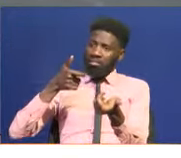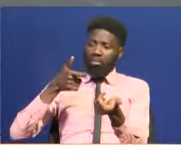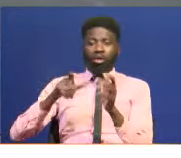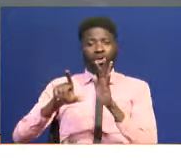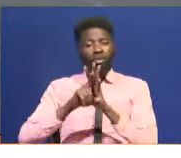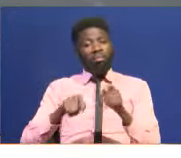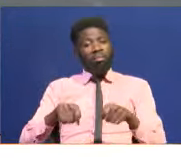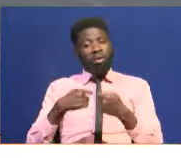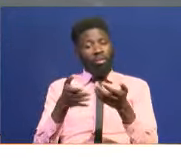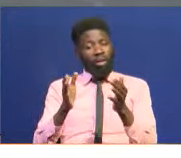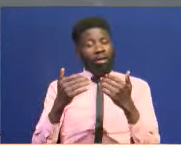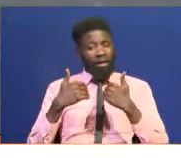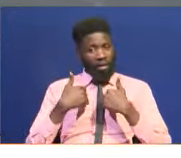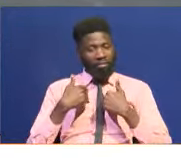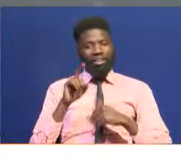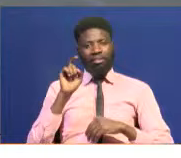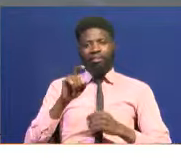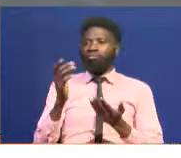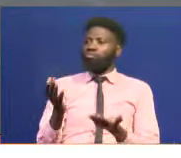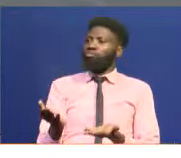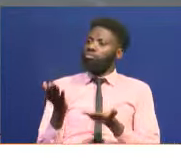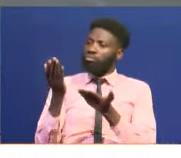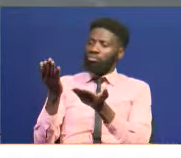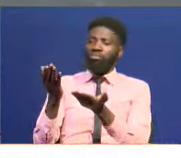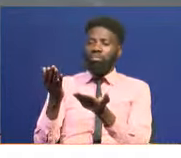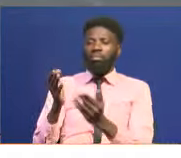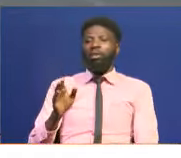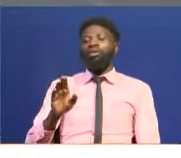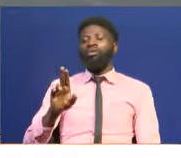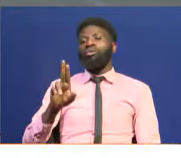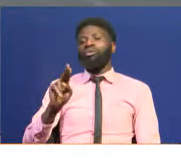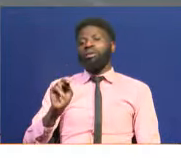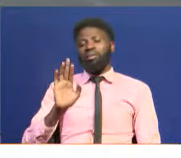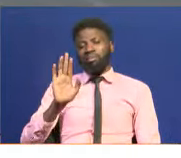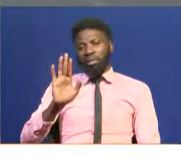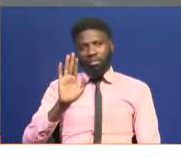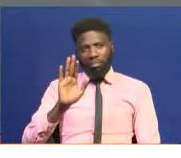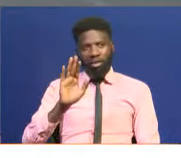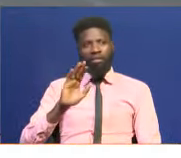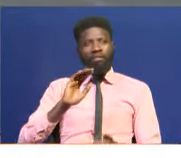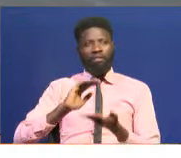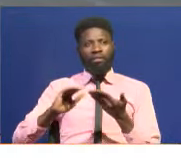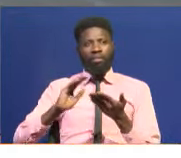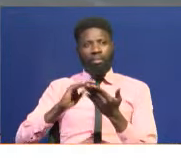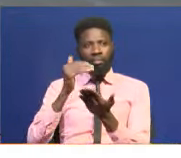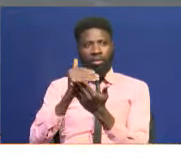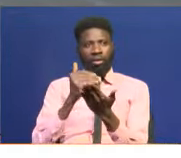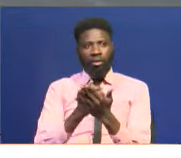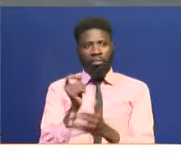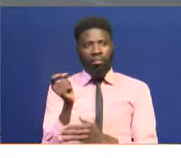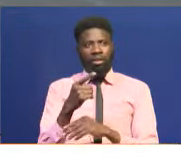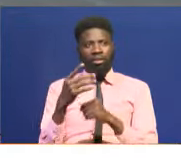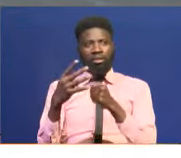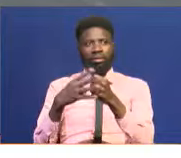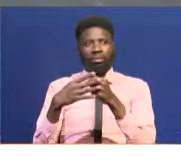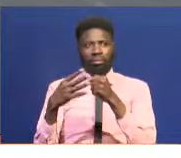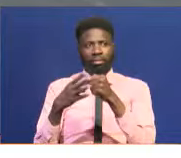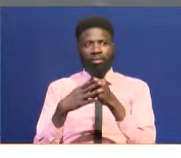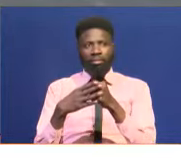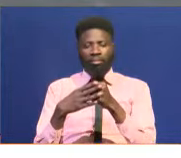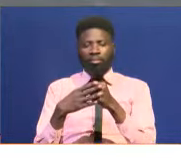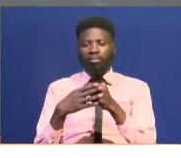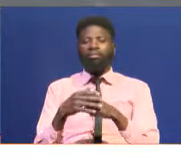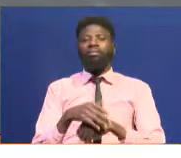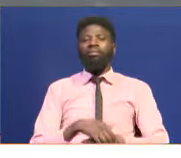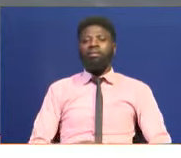under the United Nations Amnesty Program set to kick off this September. Now, this was announced during the launch of Peace, a